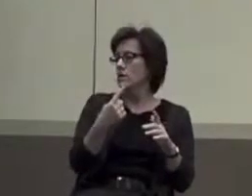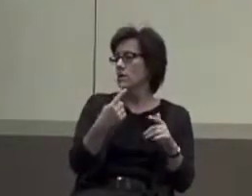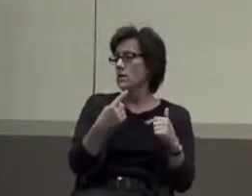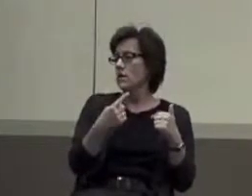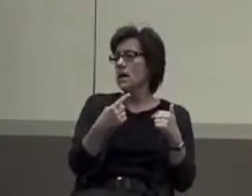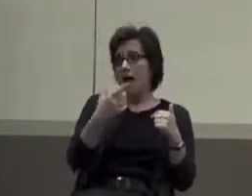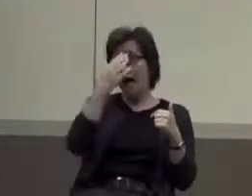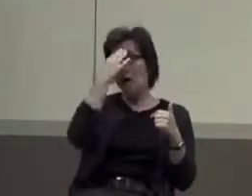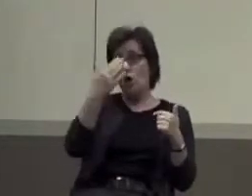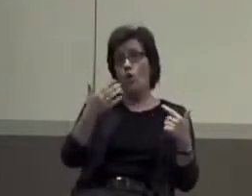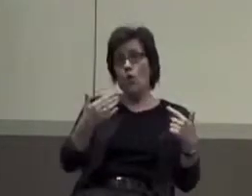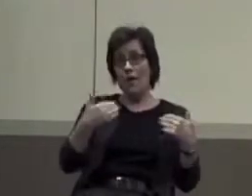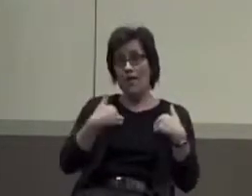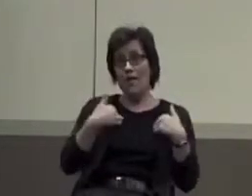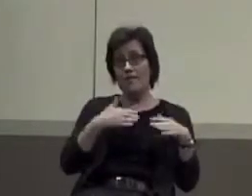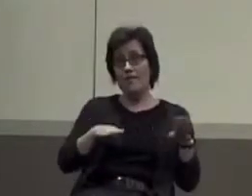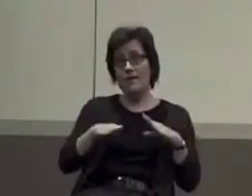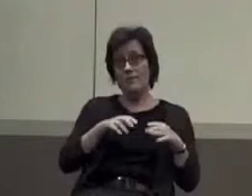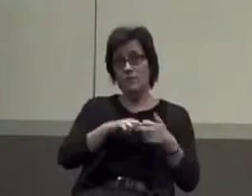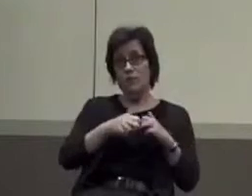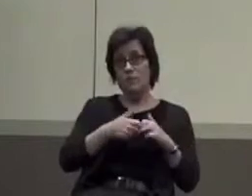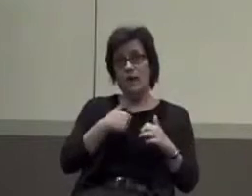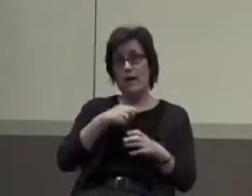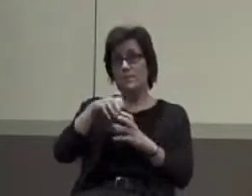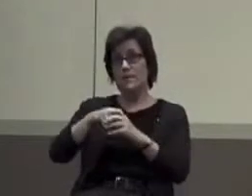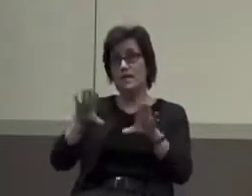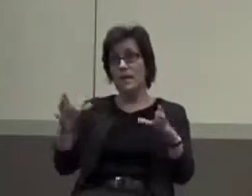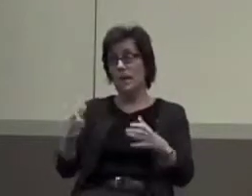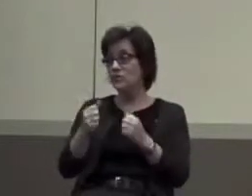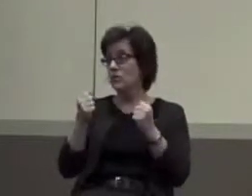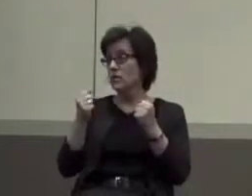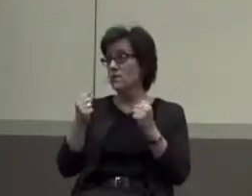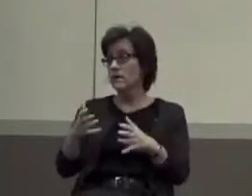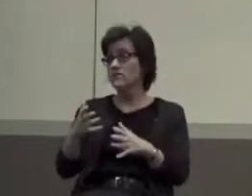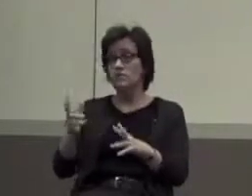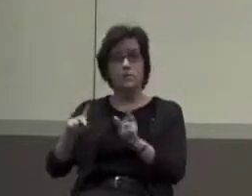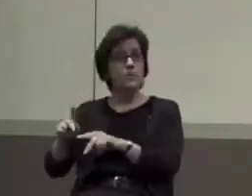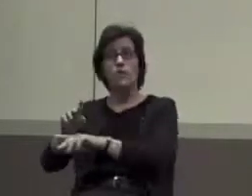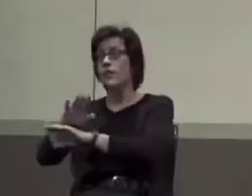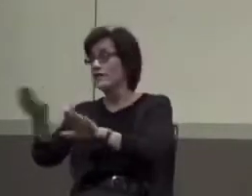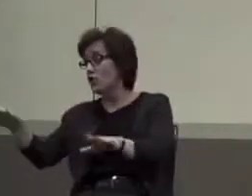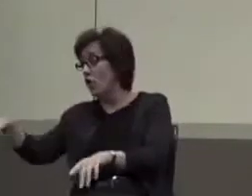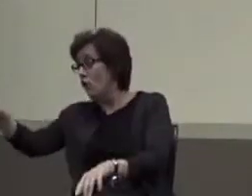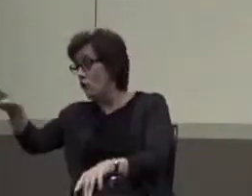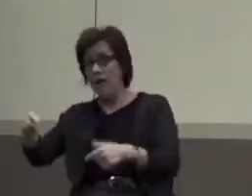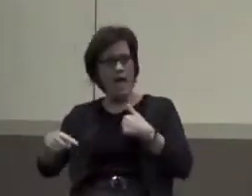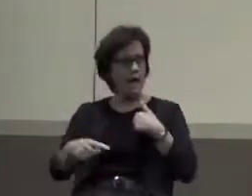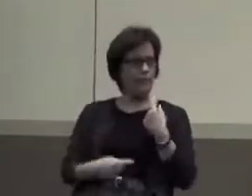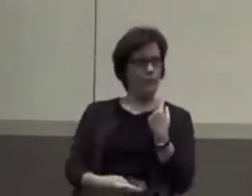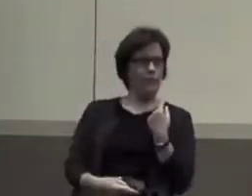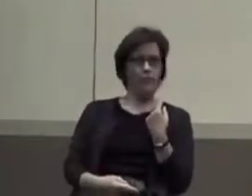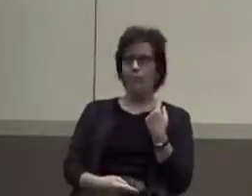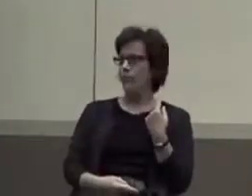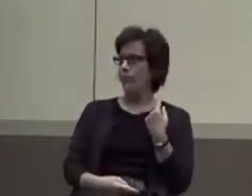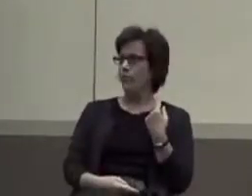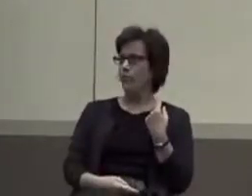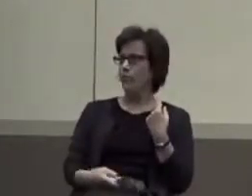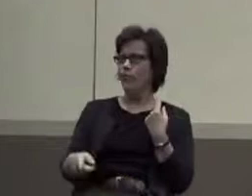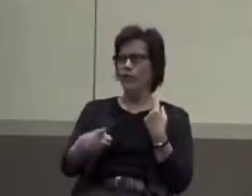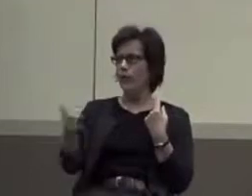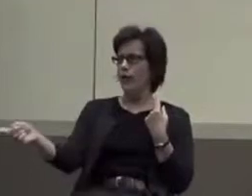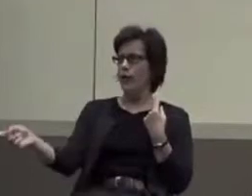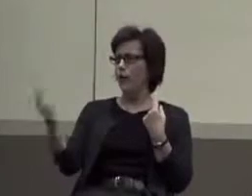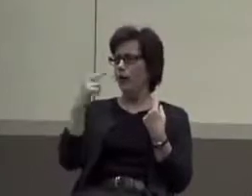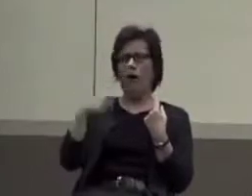behavioral problem. And I'm in a class with a bunch of people who don't, and then I'm being seen as giving these